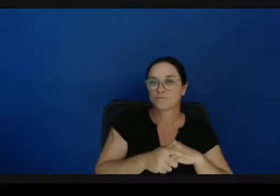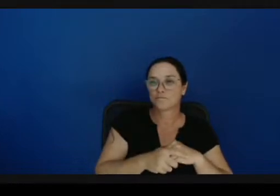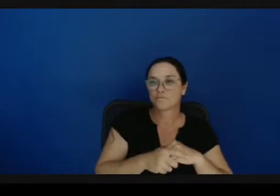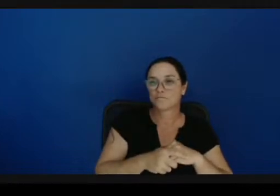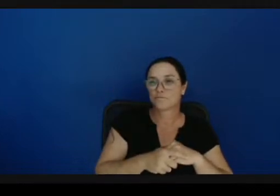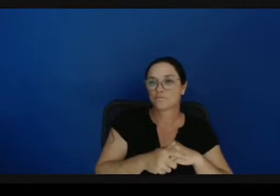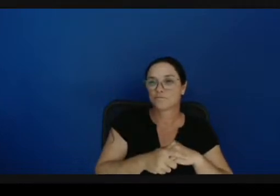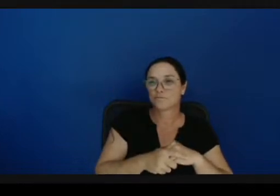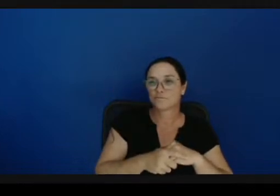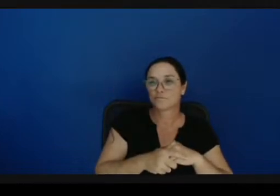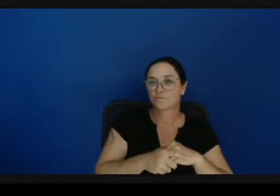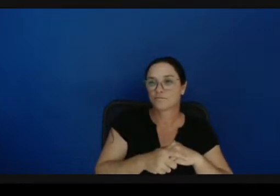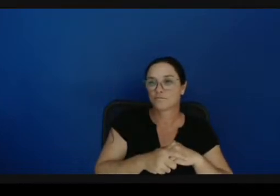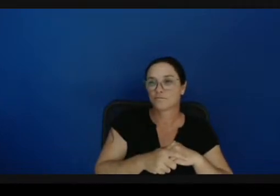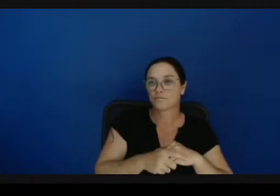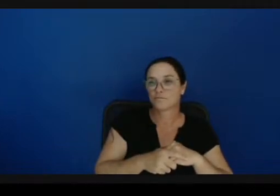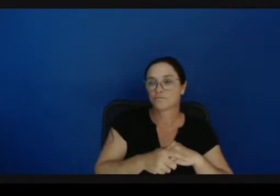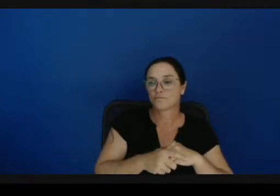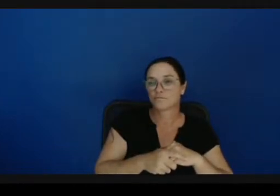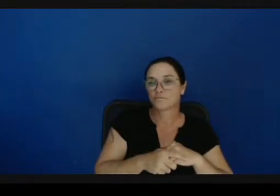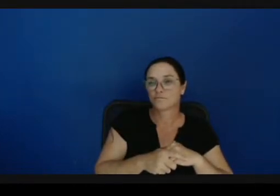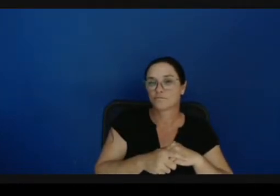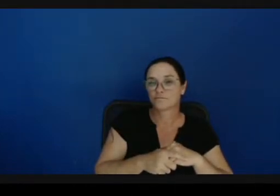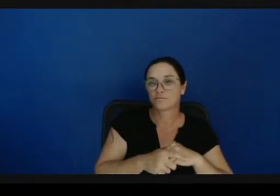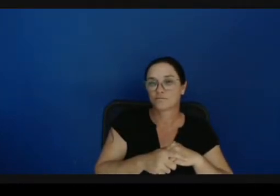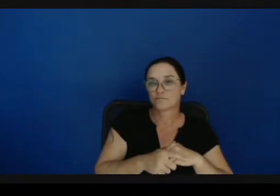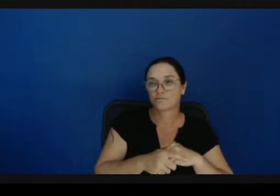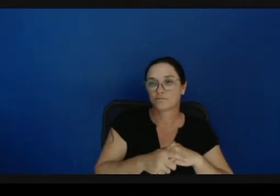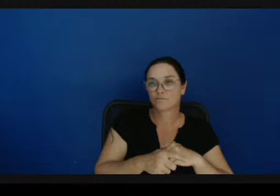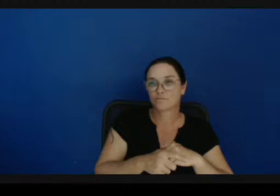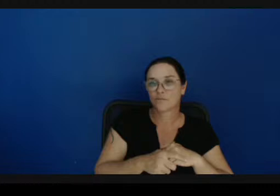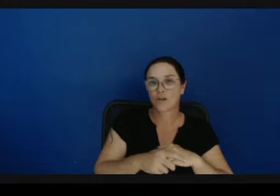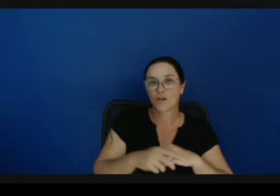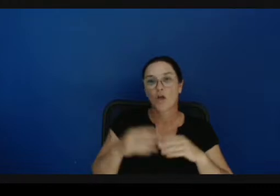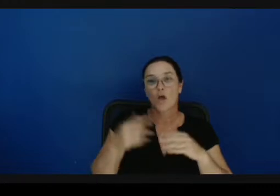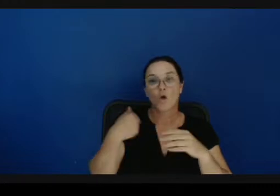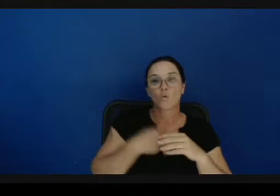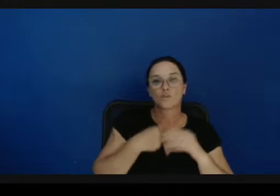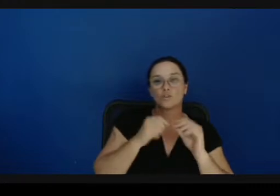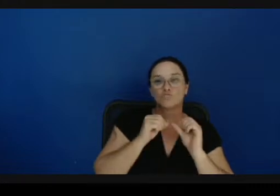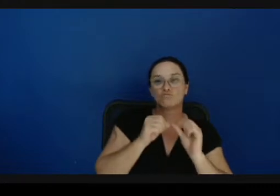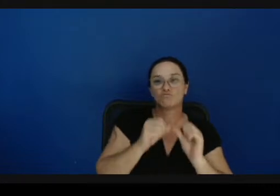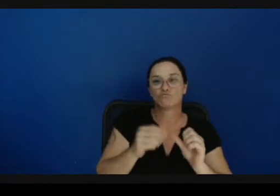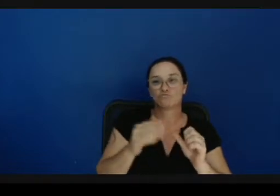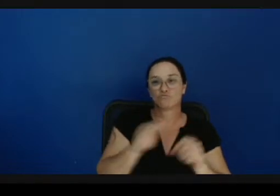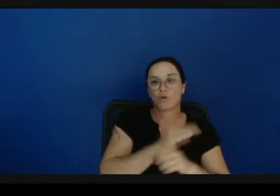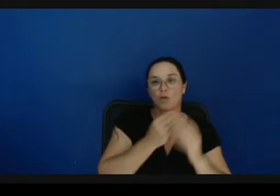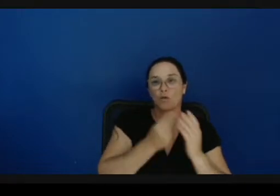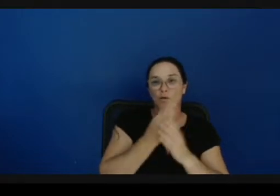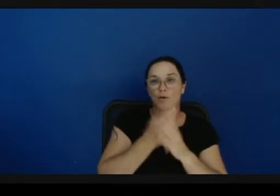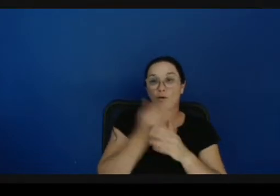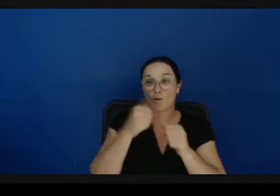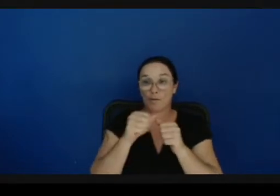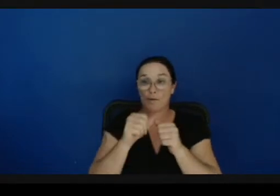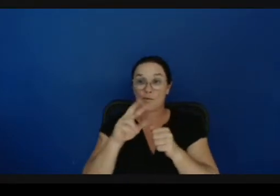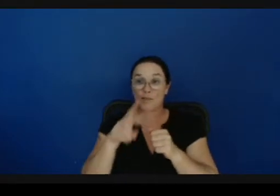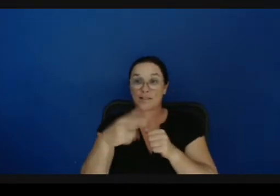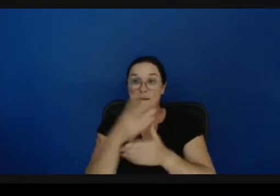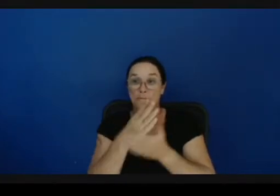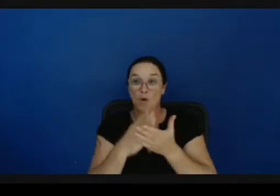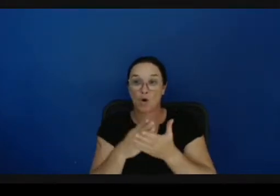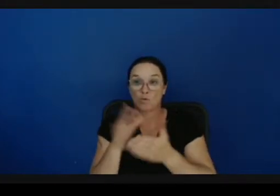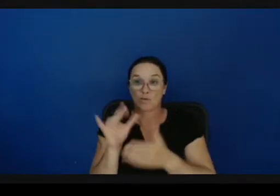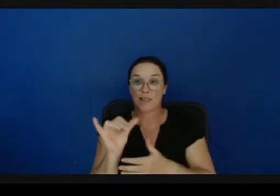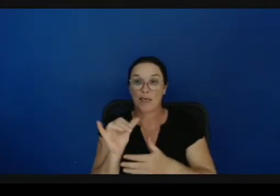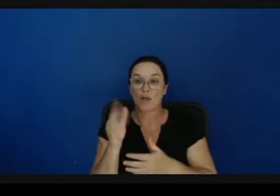And there they are, and we'll just go through the eruption here so you guys can remember what that second phase was like. We'll talk in more detail